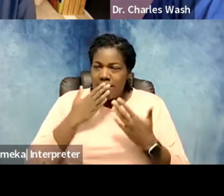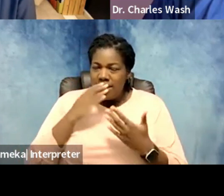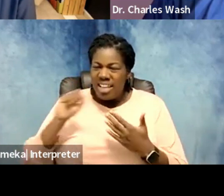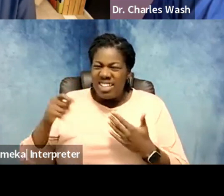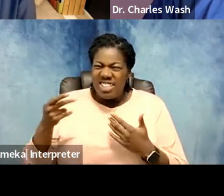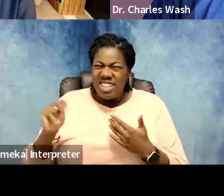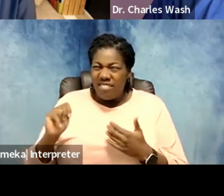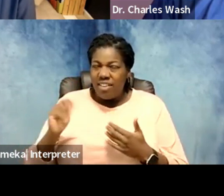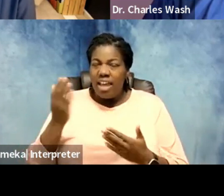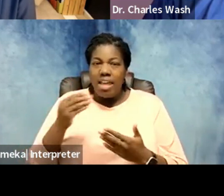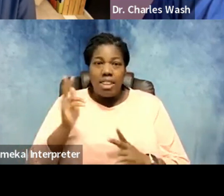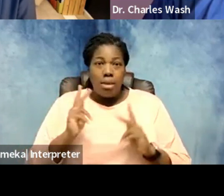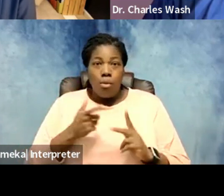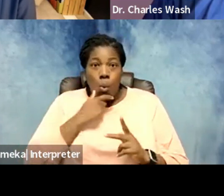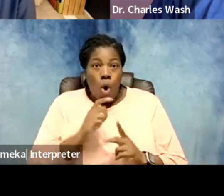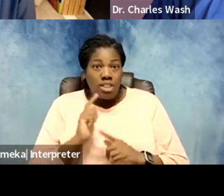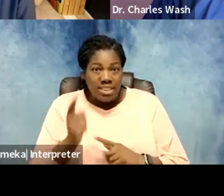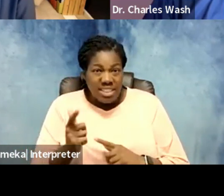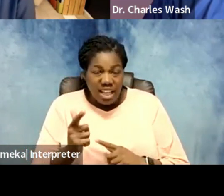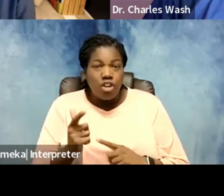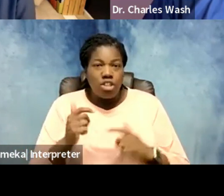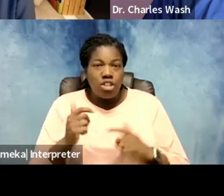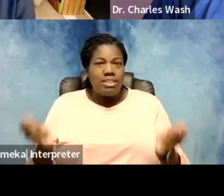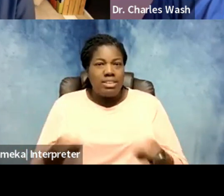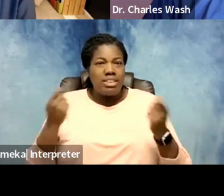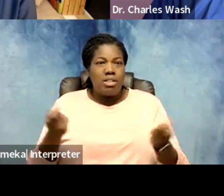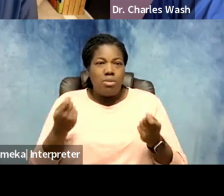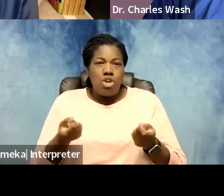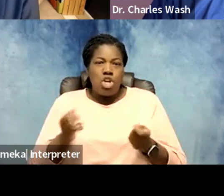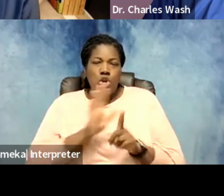watch this later for tuning in and celebrating in your own way.